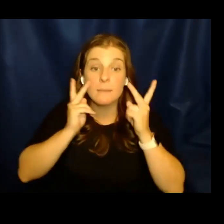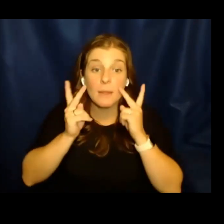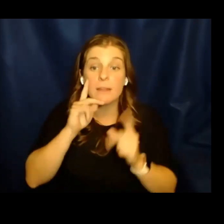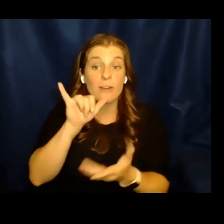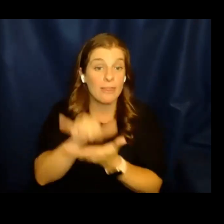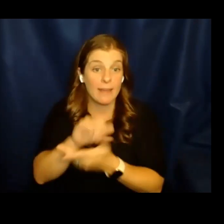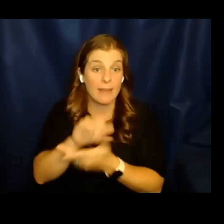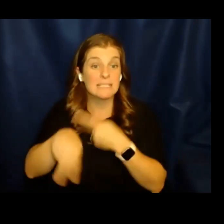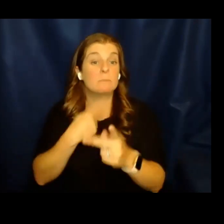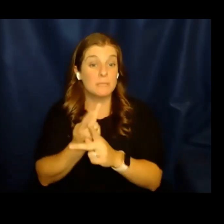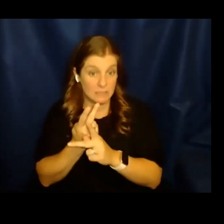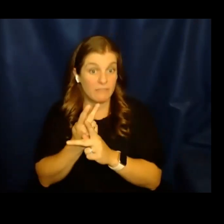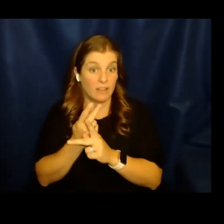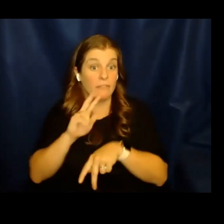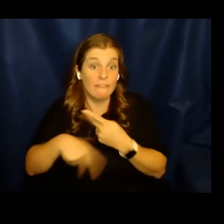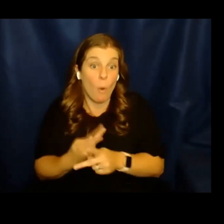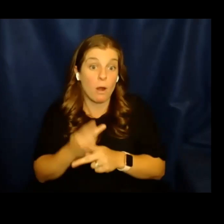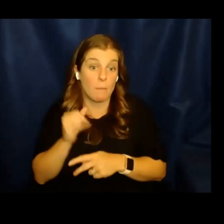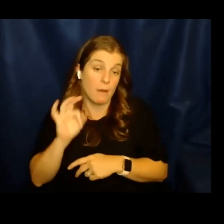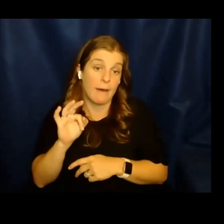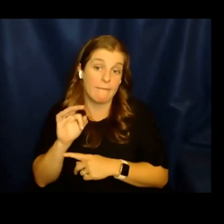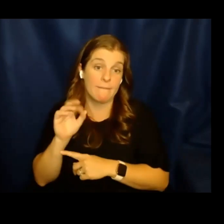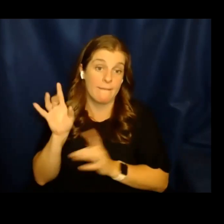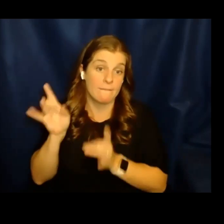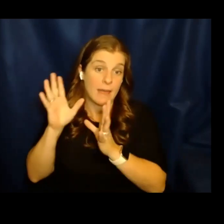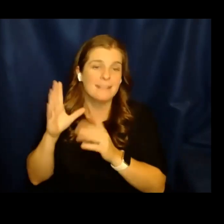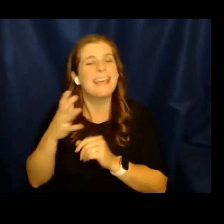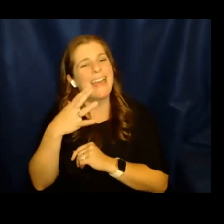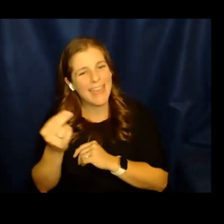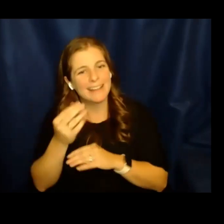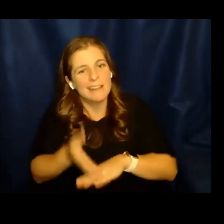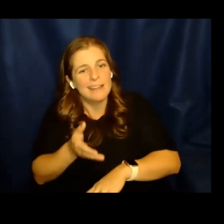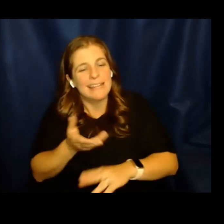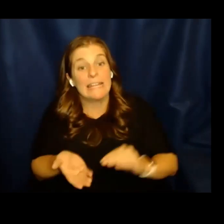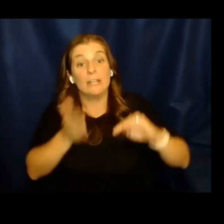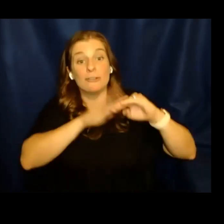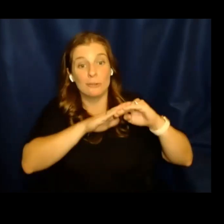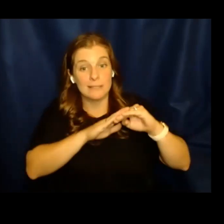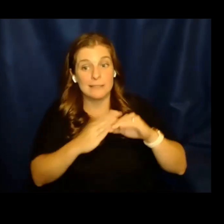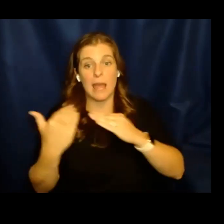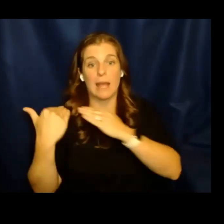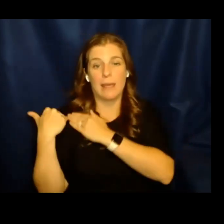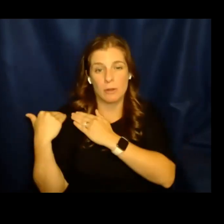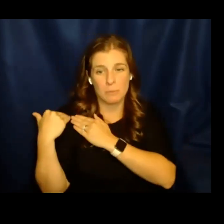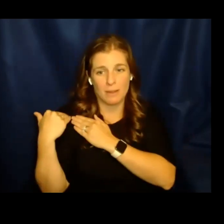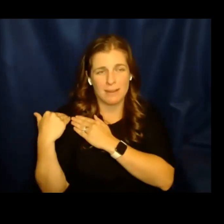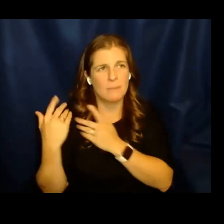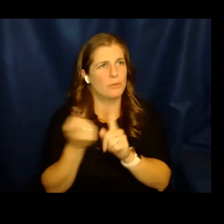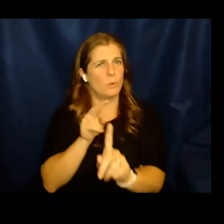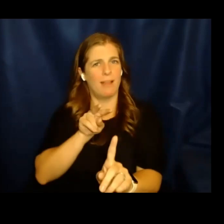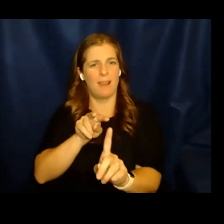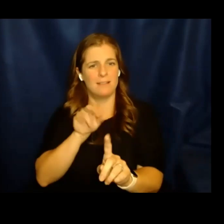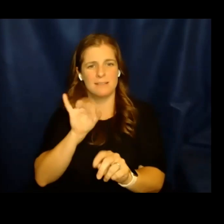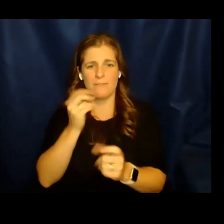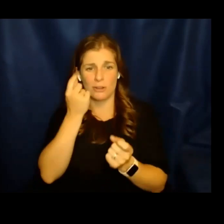and precursor of sexual violence and increase accountability through this lens of understanding that, you